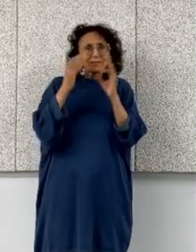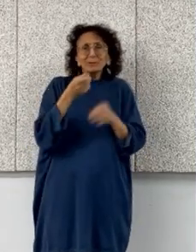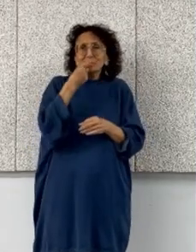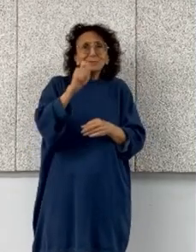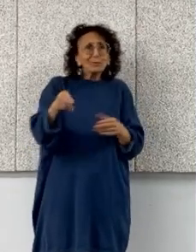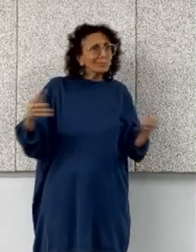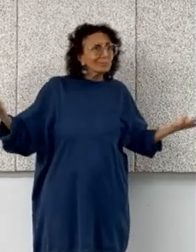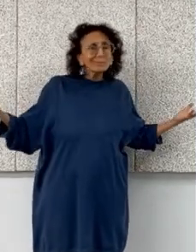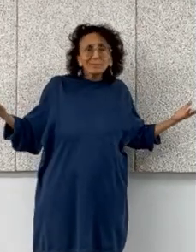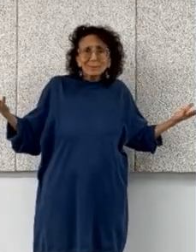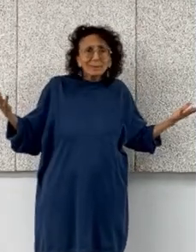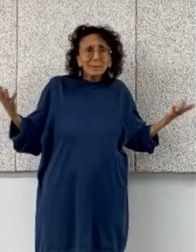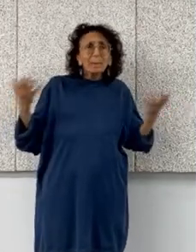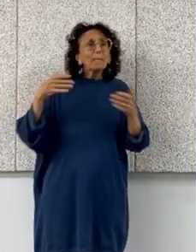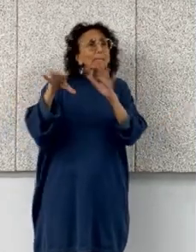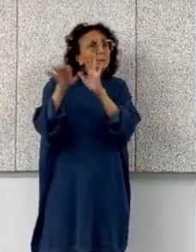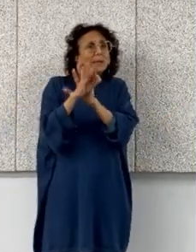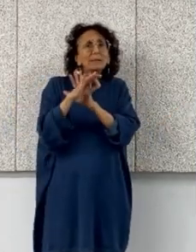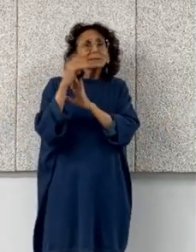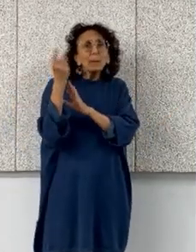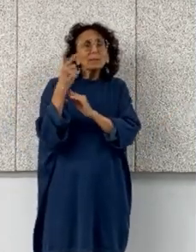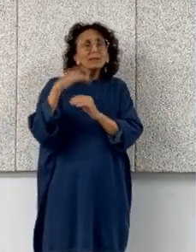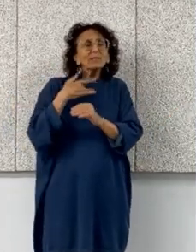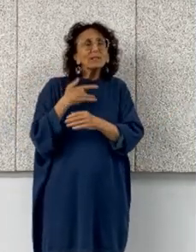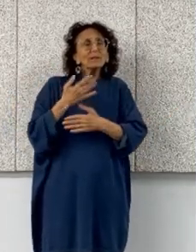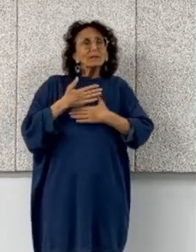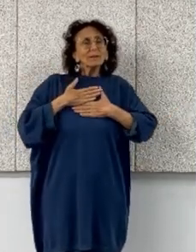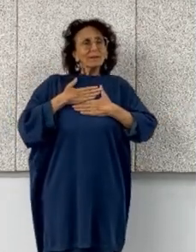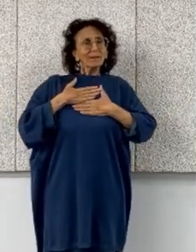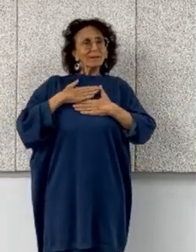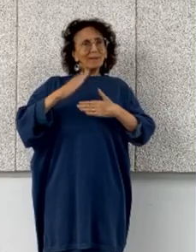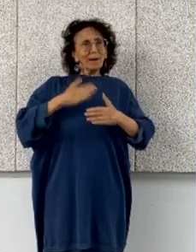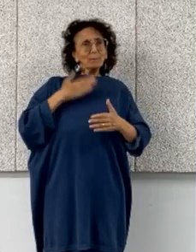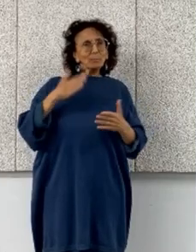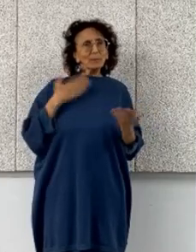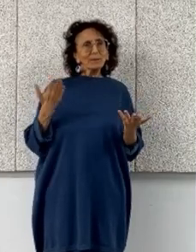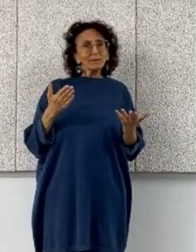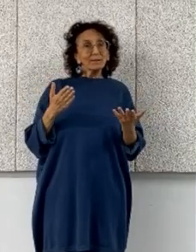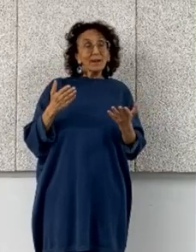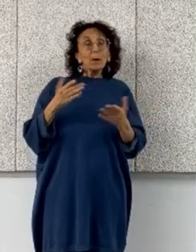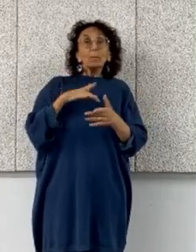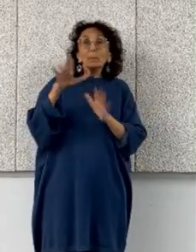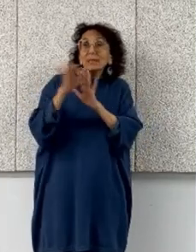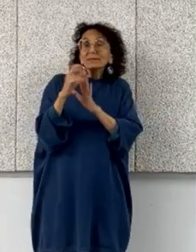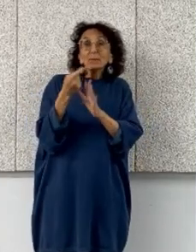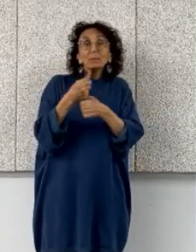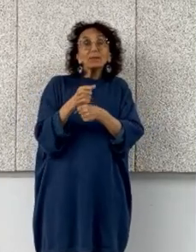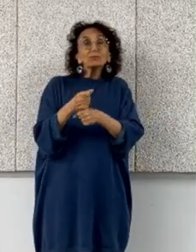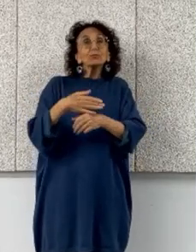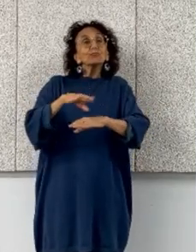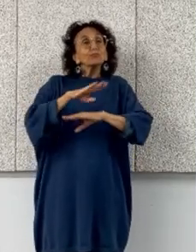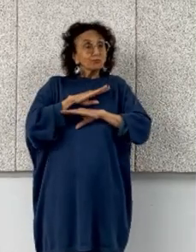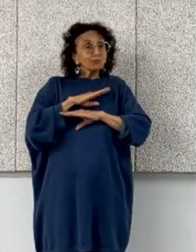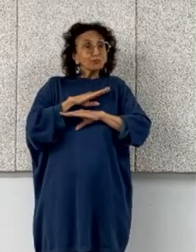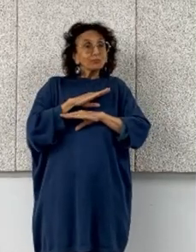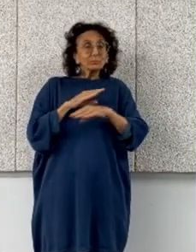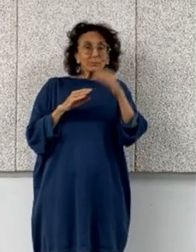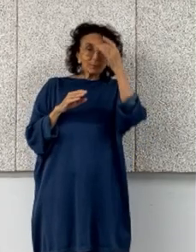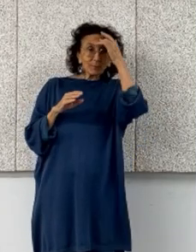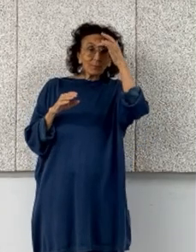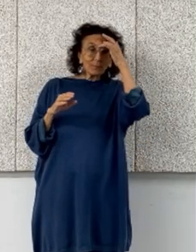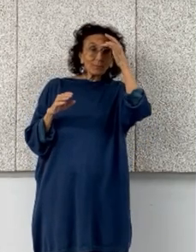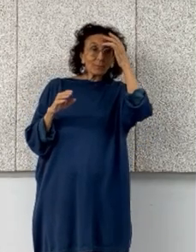that gets you somewhere fulfilling and gets you to do something that you want to do. Yeah. Mm-hmm. I love that. I actually found that